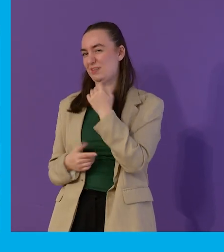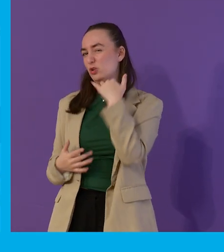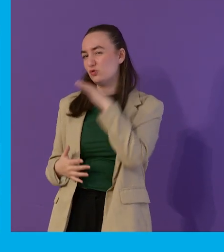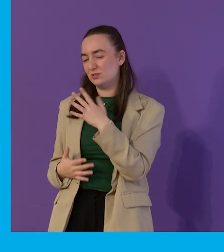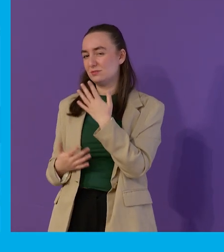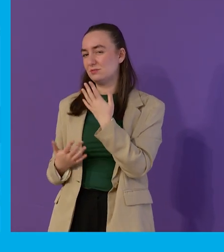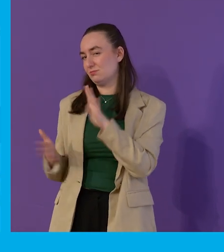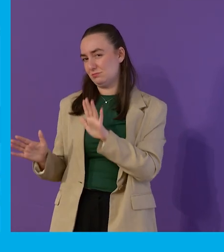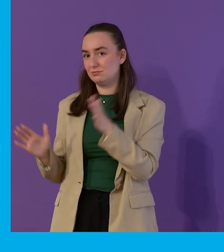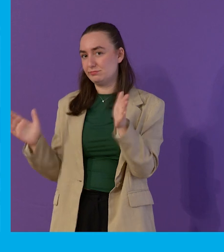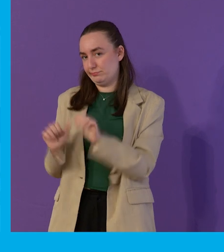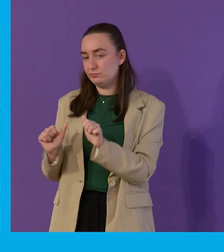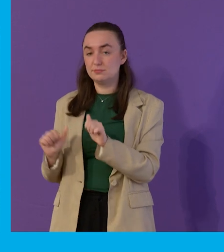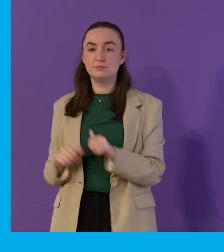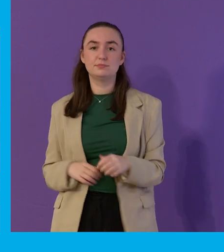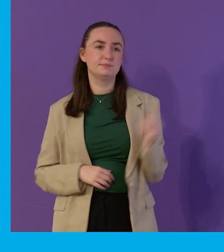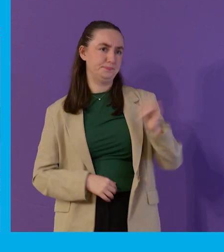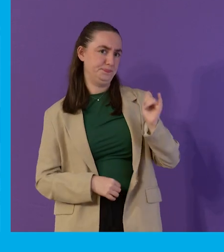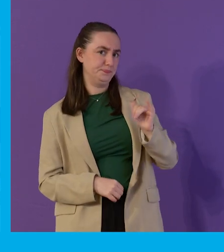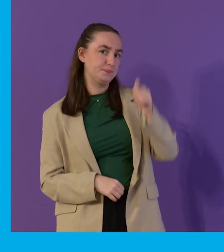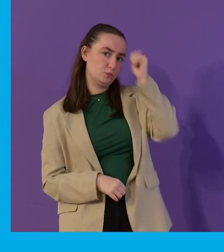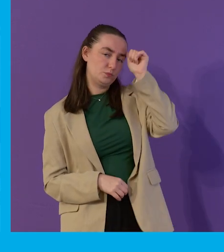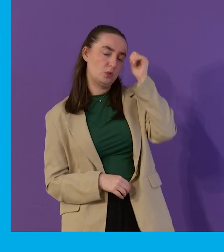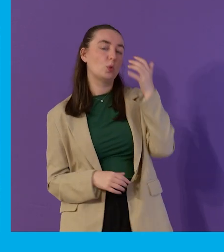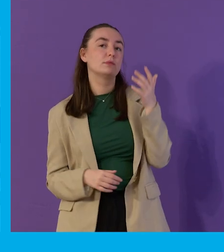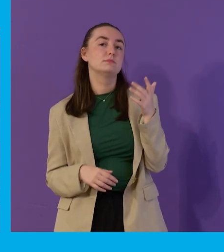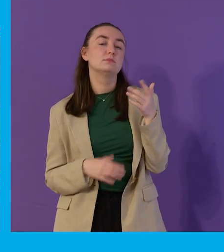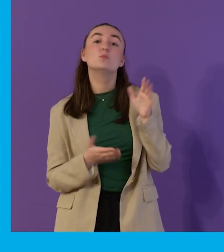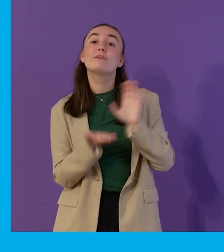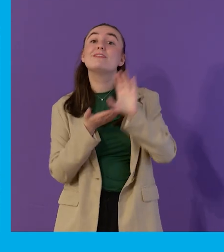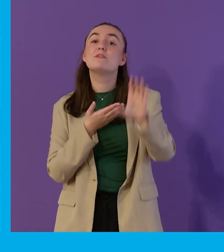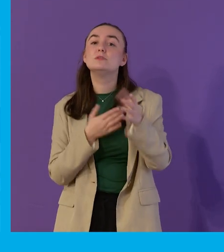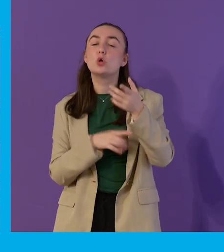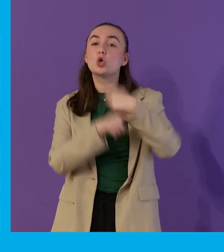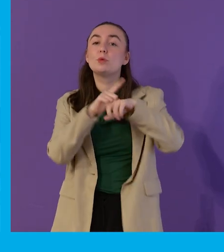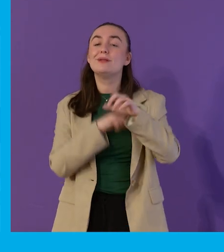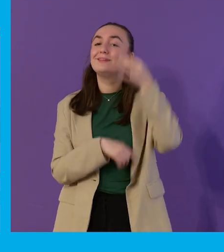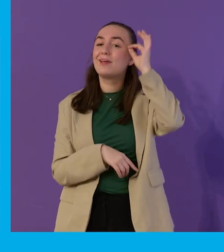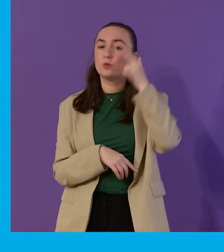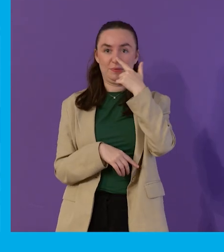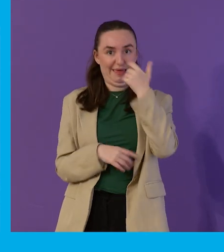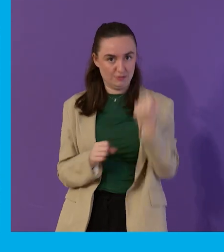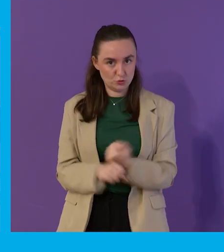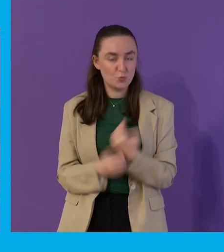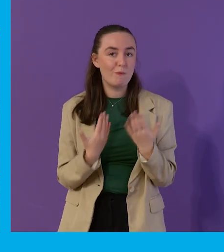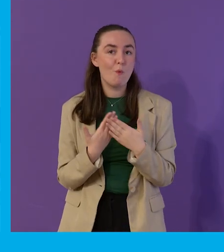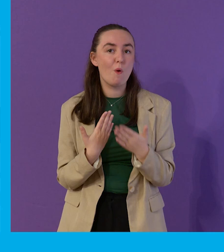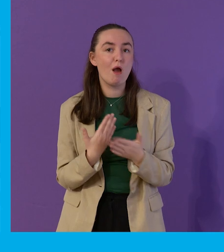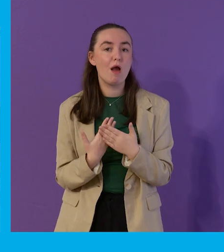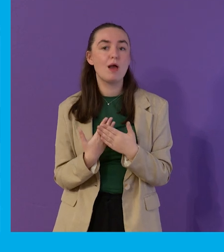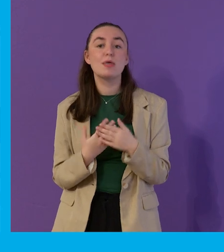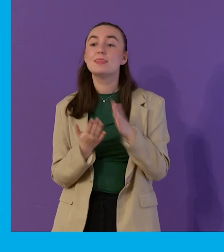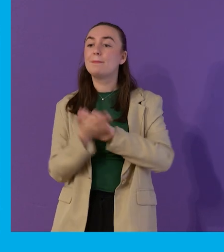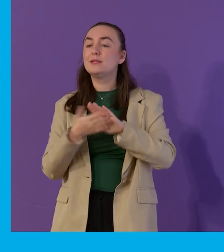think it's better for our democracy, because we find that the community councils, because they can do things, it means that the people are more liable